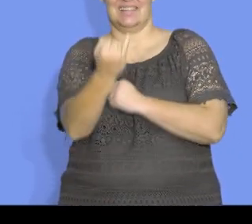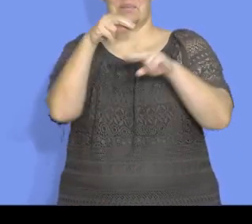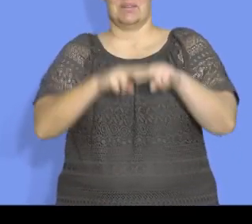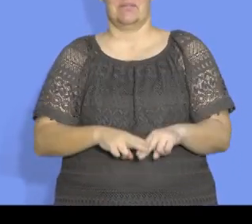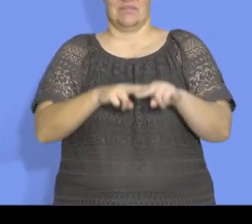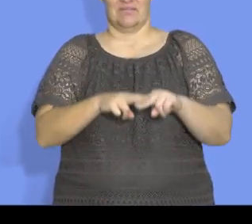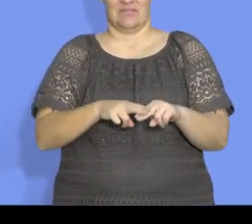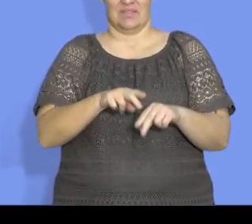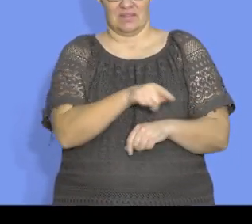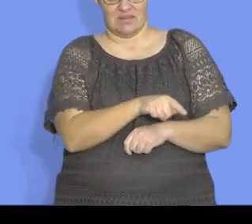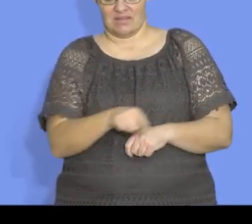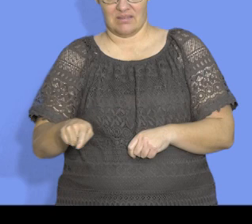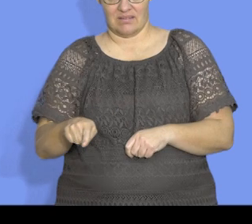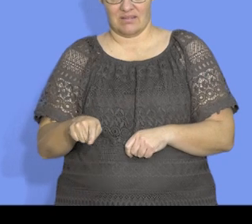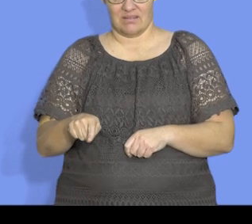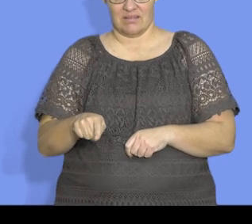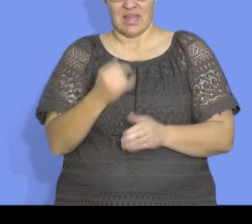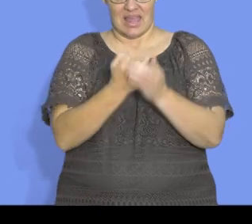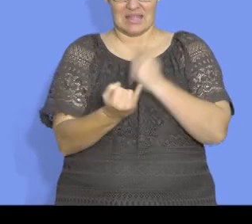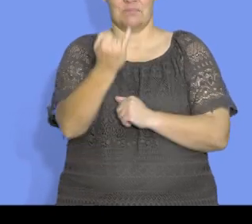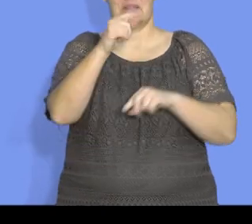independent variable.